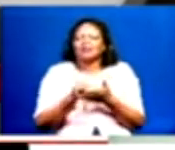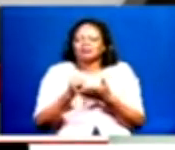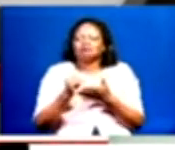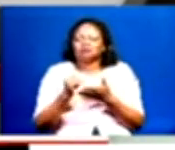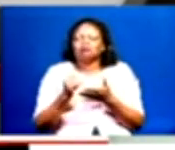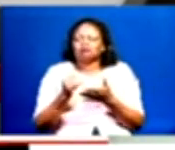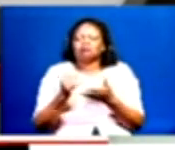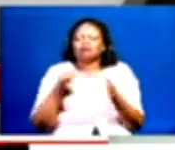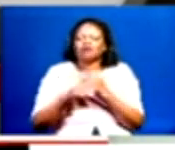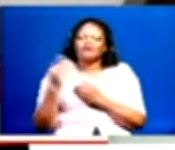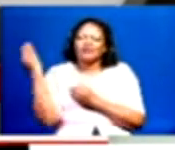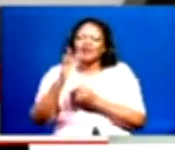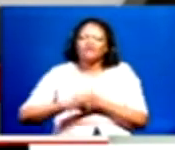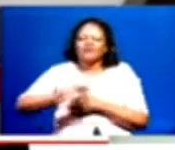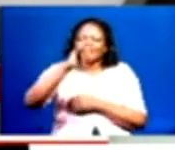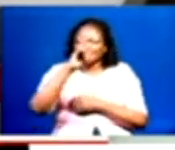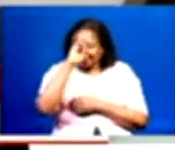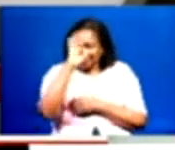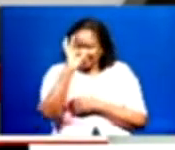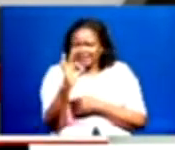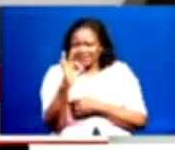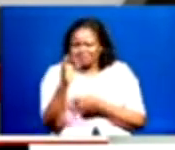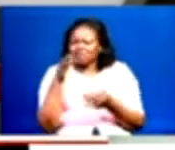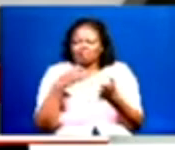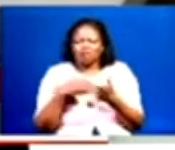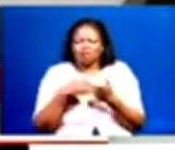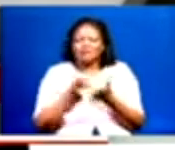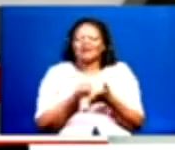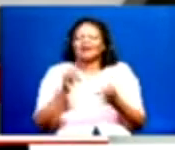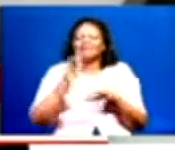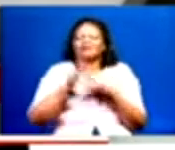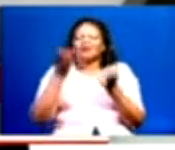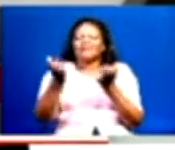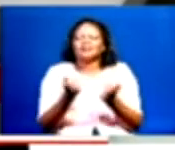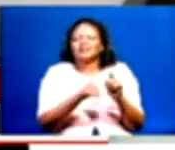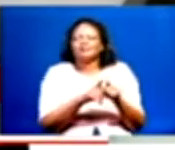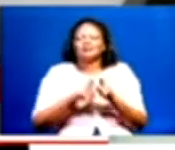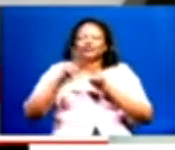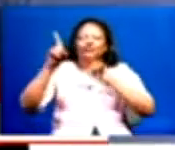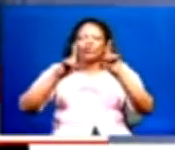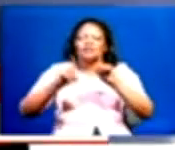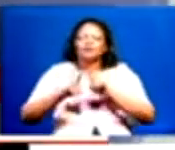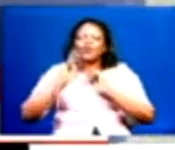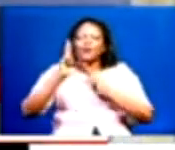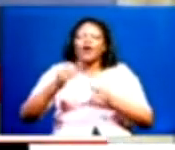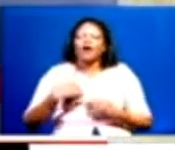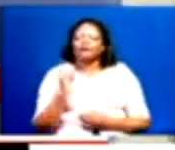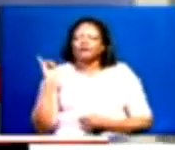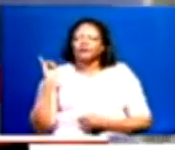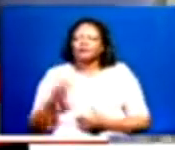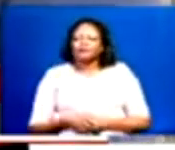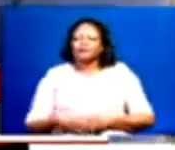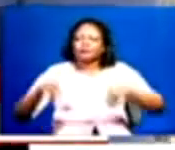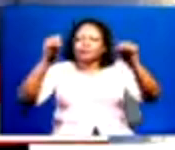and Israel is a serious impediment that continues to hamper trade as well as tourism. Here's that report. President